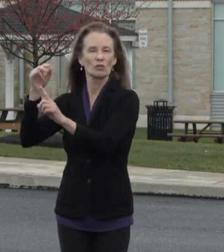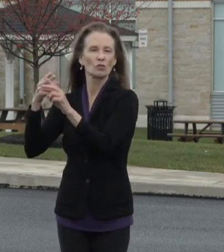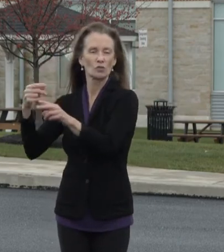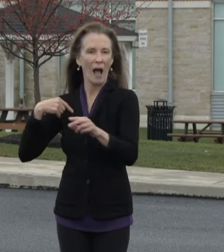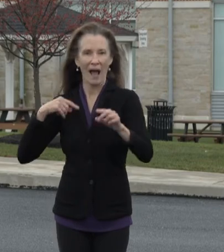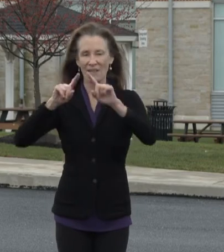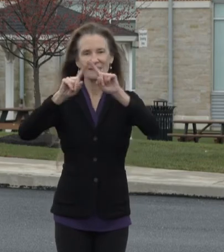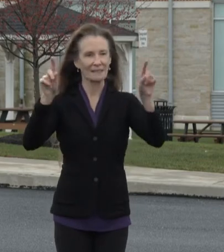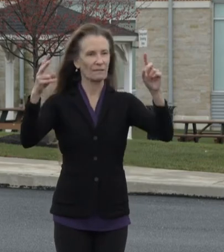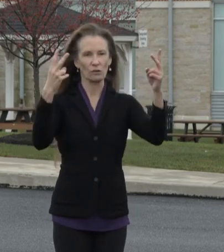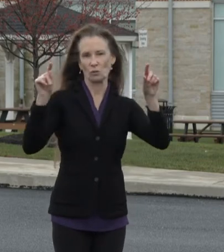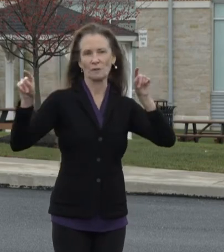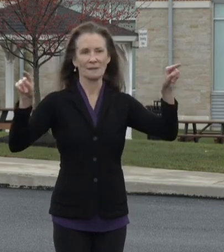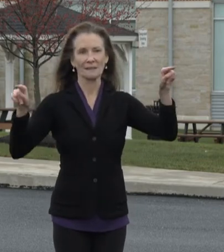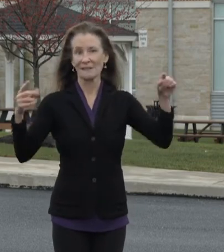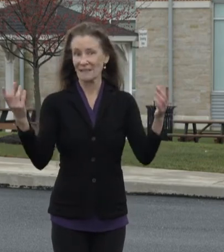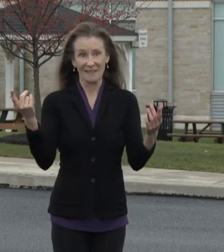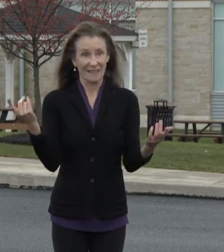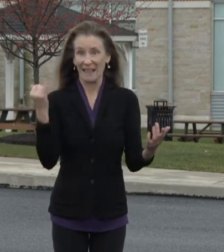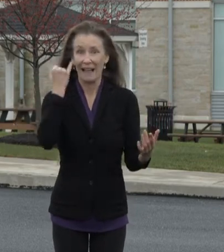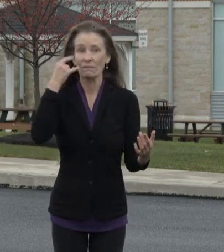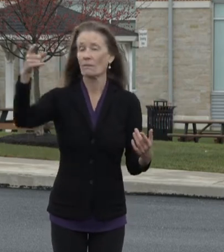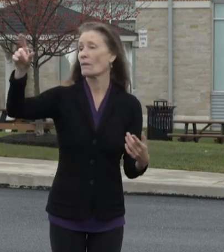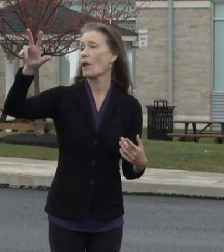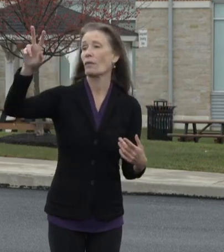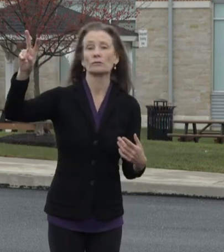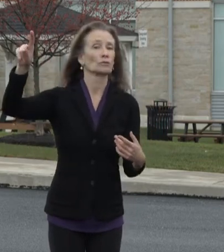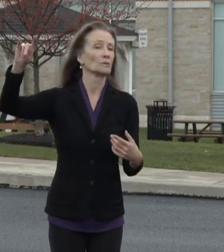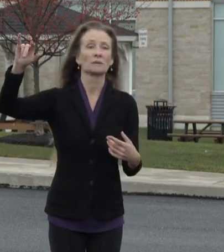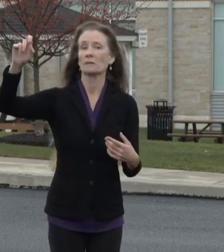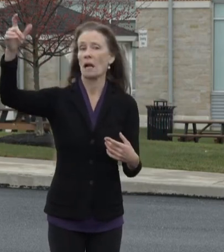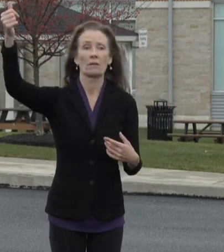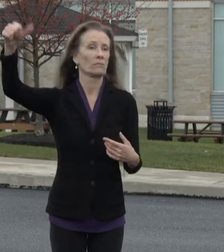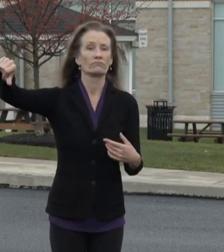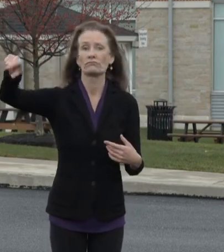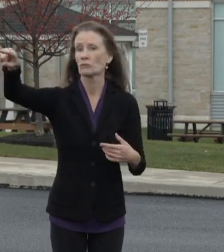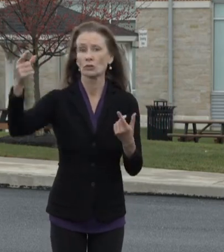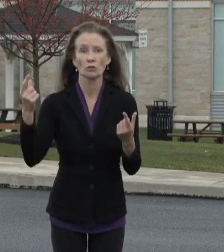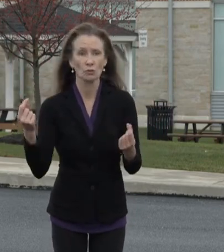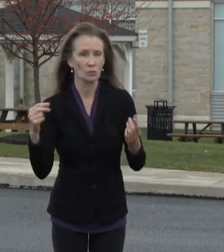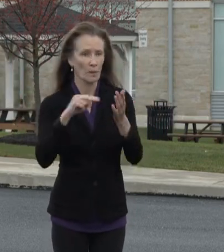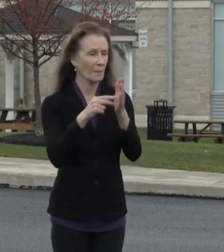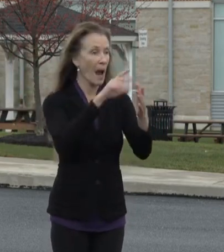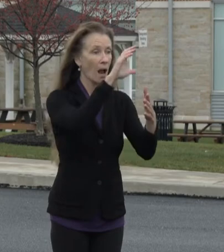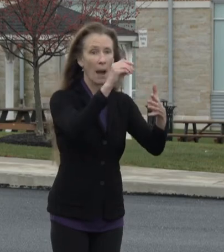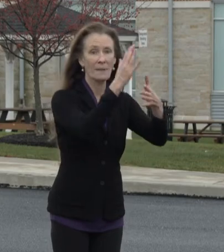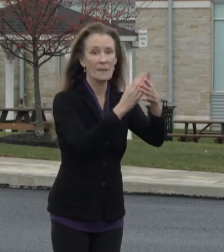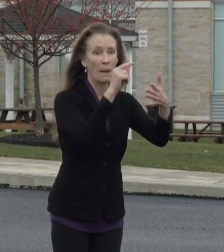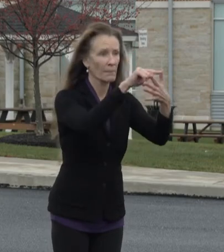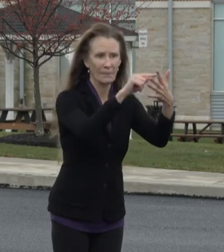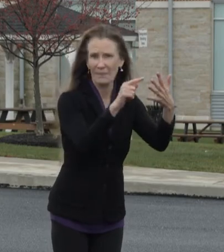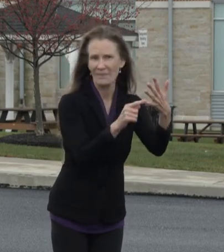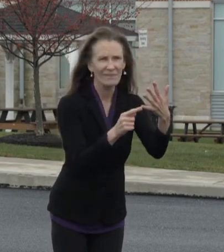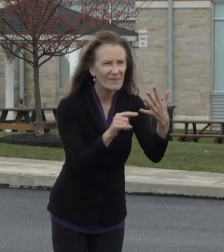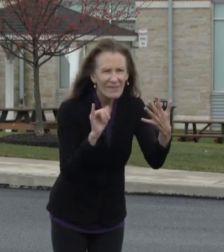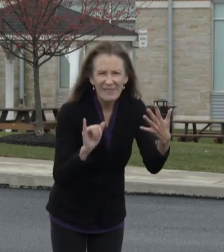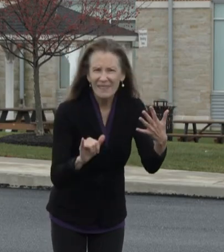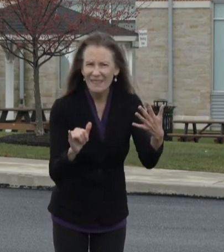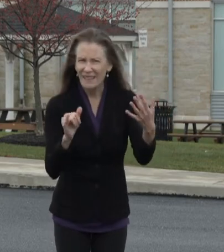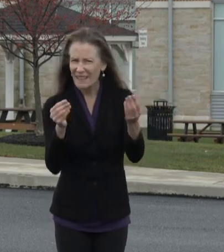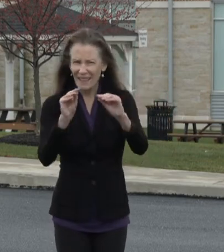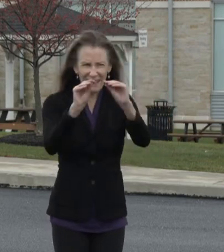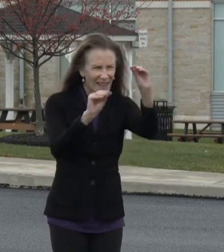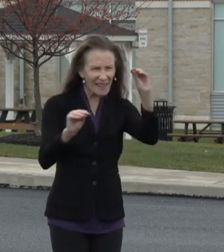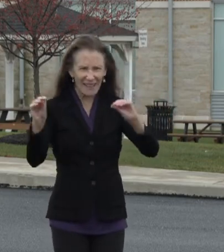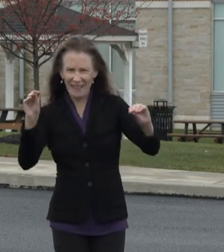that on state active duty. You have to rely on your employer. So there's a lot of factors in there that involves different pots of money